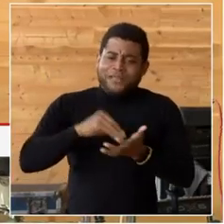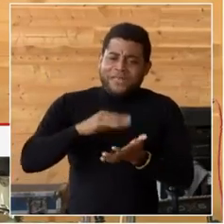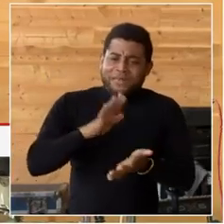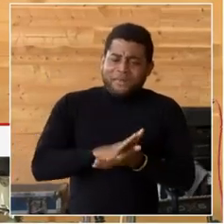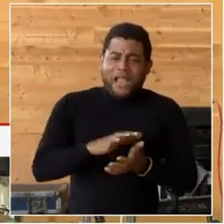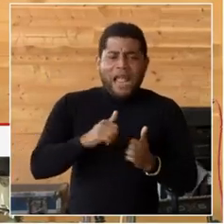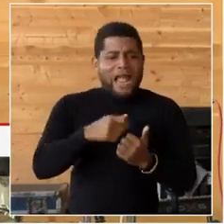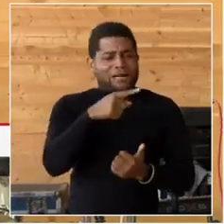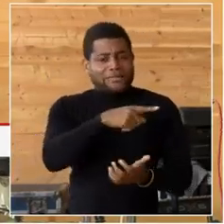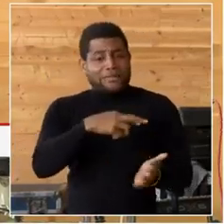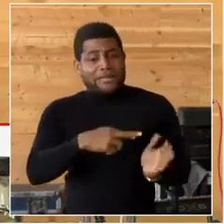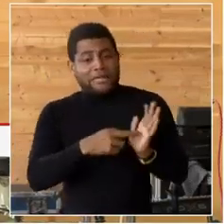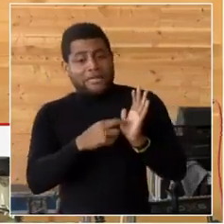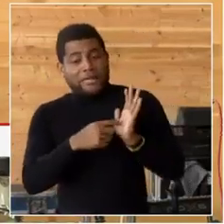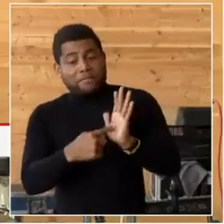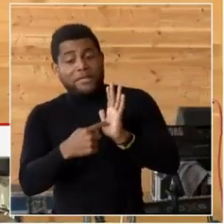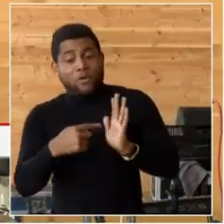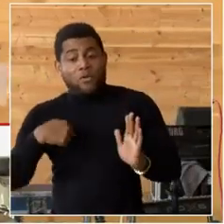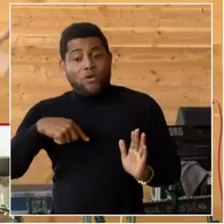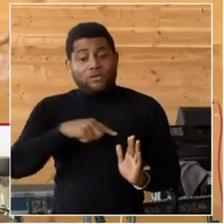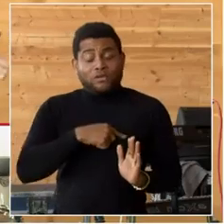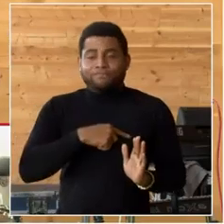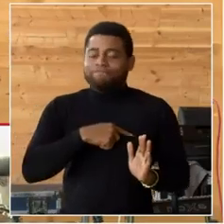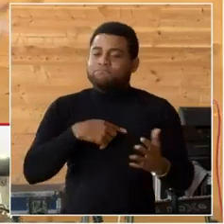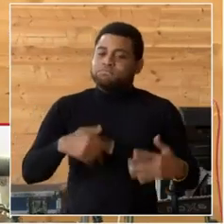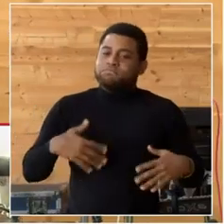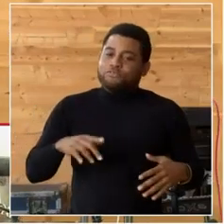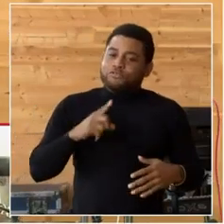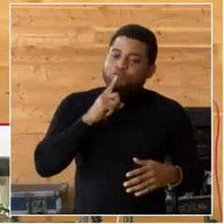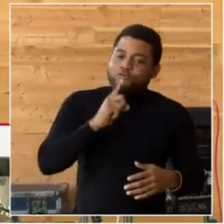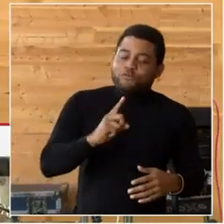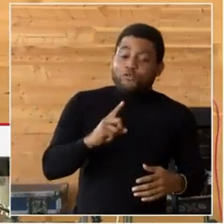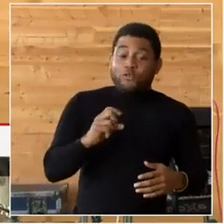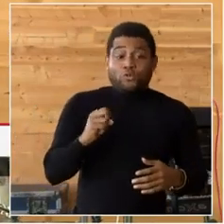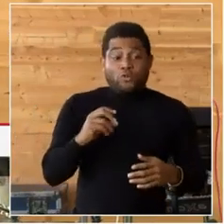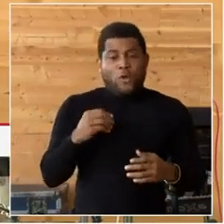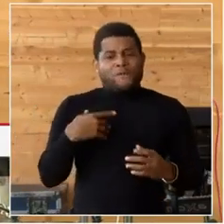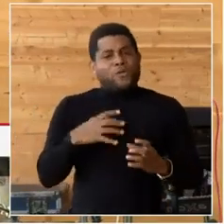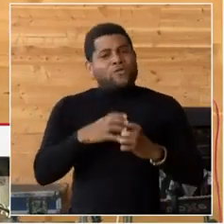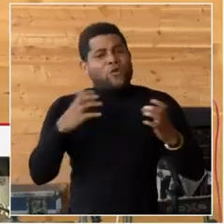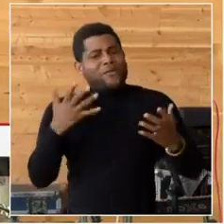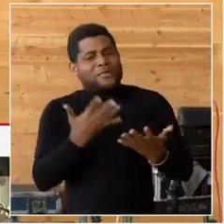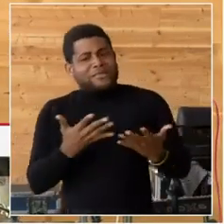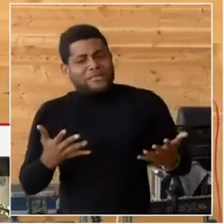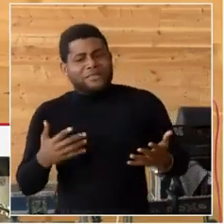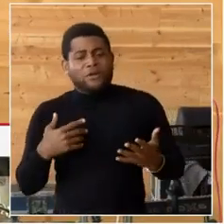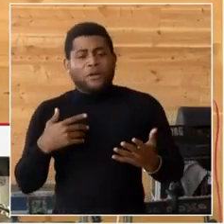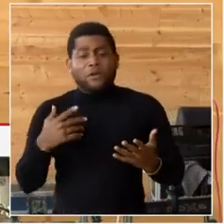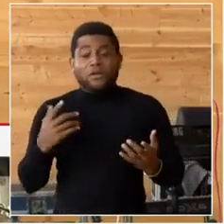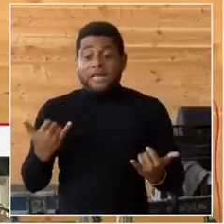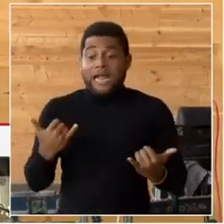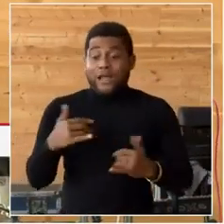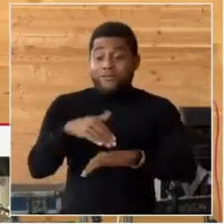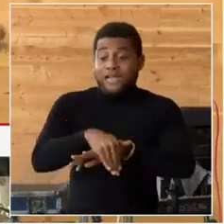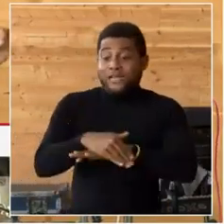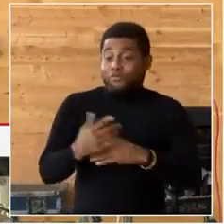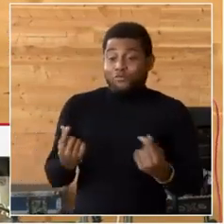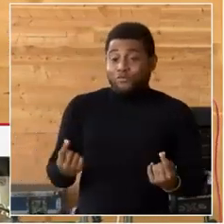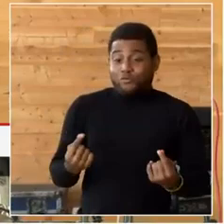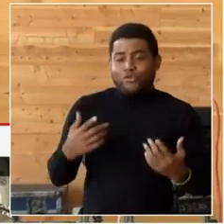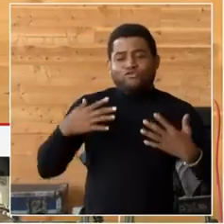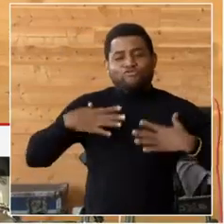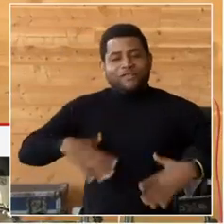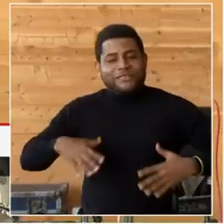truly rocks. So the first thing I want to do tonight is explain this wardrobe to you,